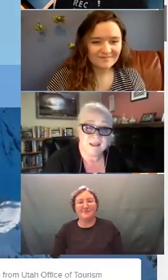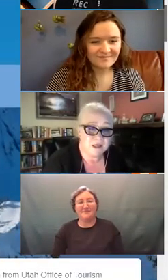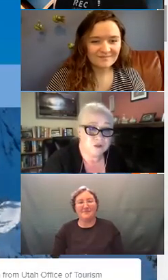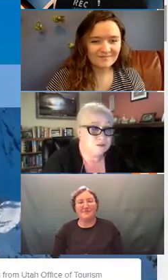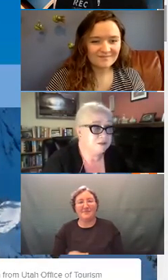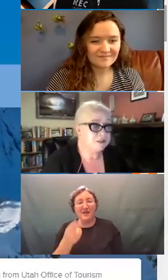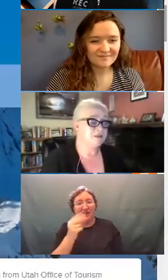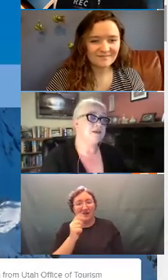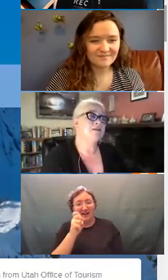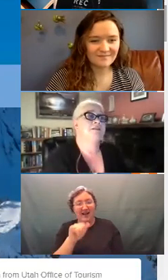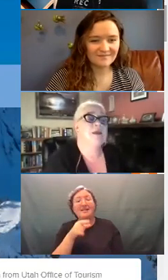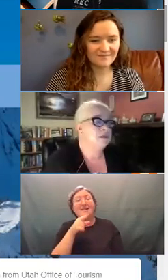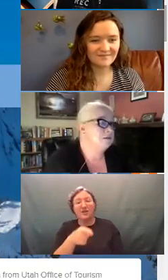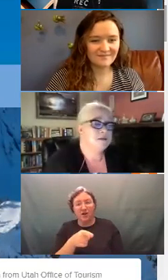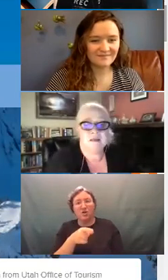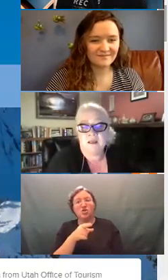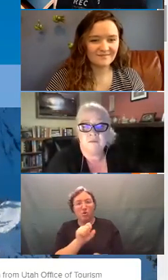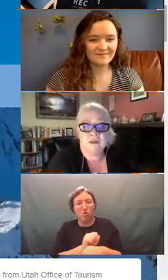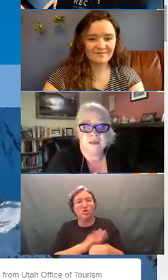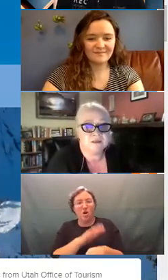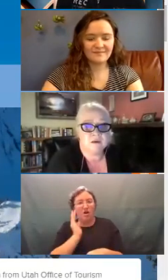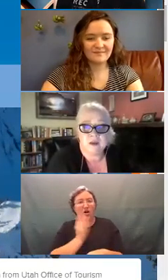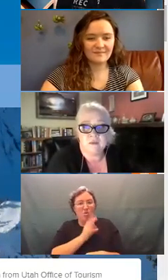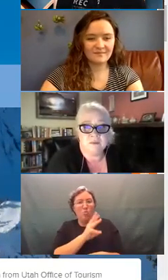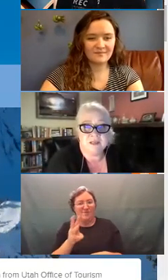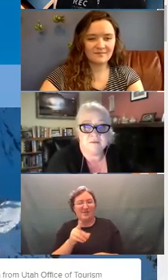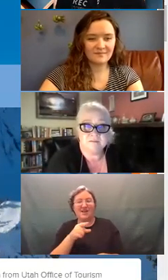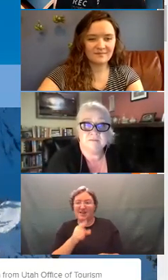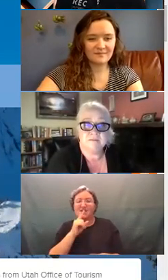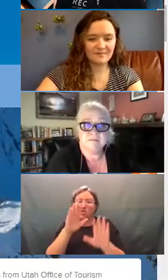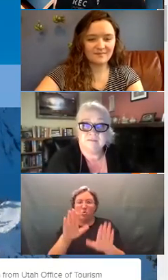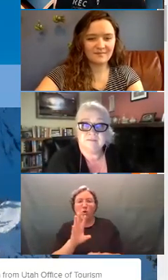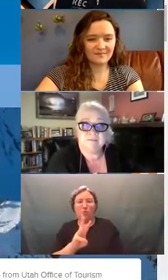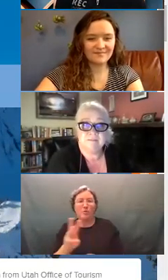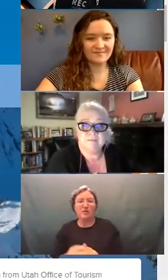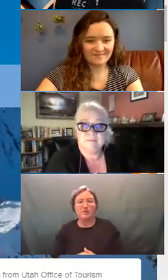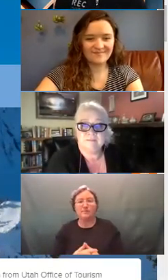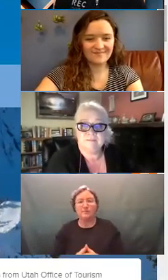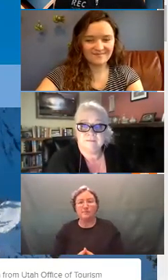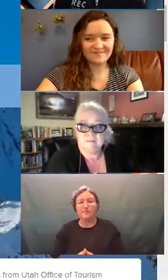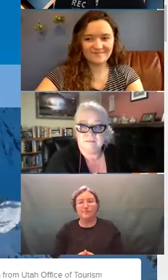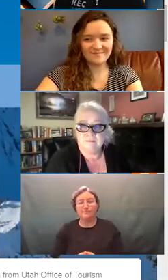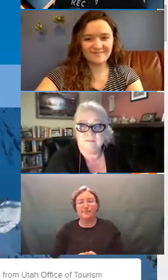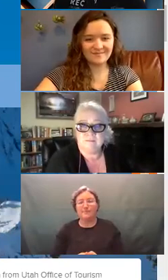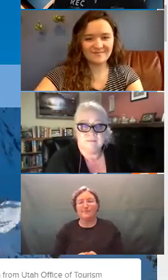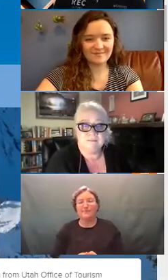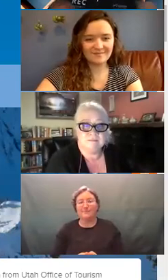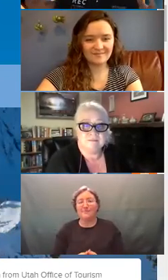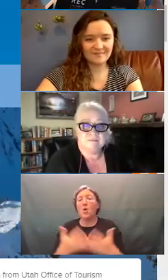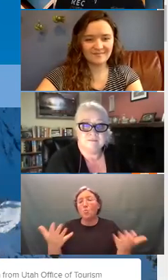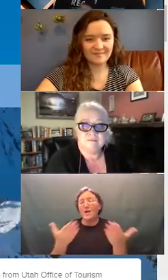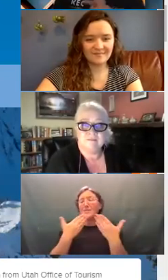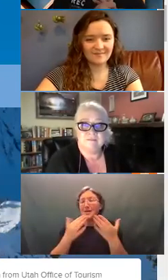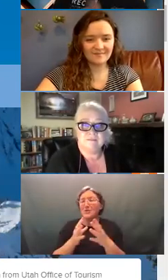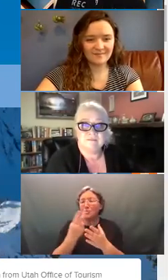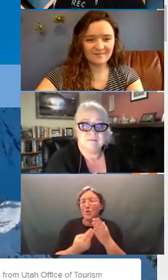And Haley contributes to this, and it really is a great website. Awesome. Well, thank you both so